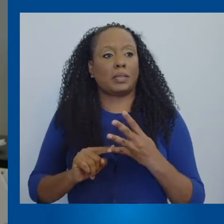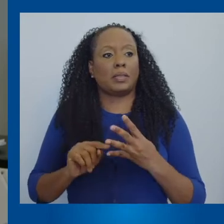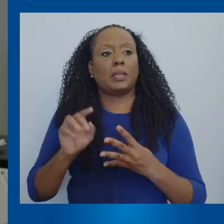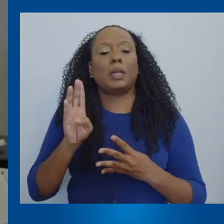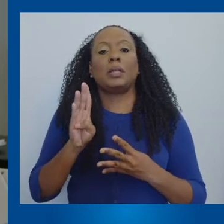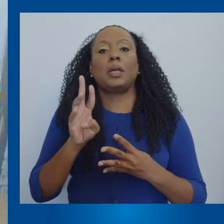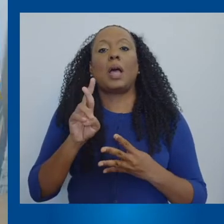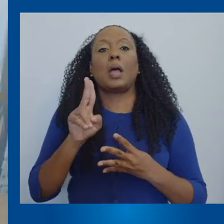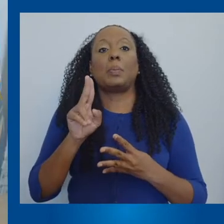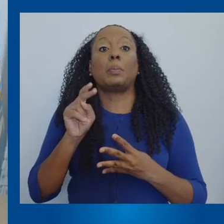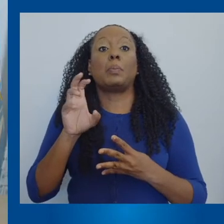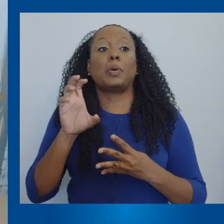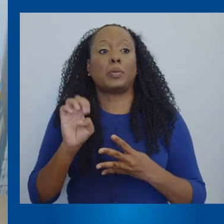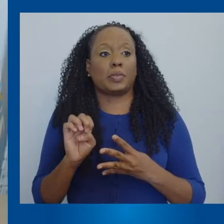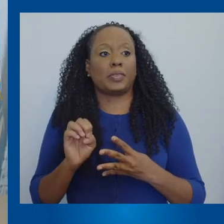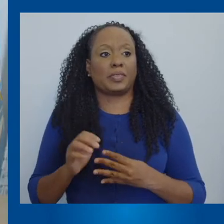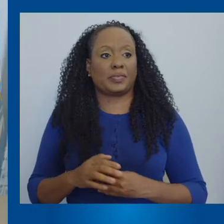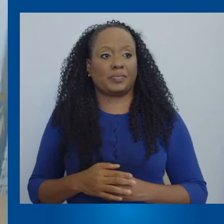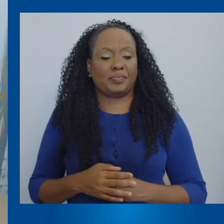Chris Fern, thank you.